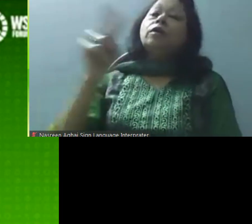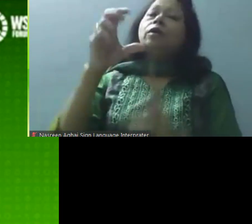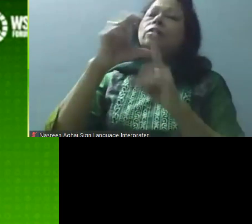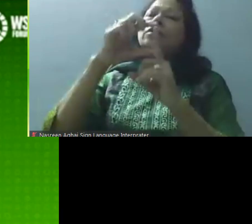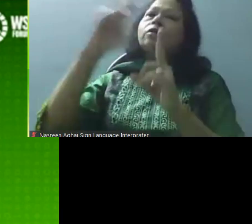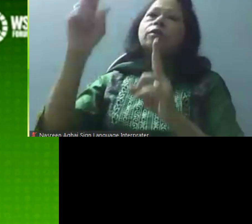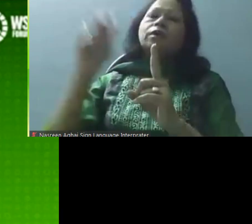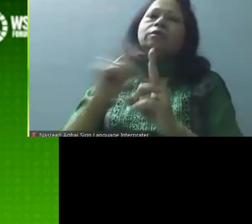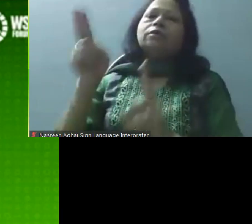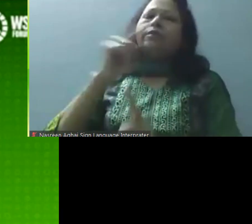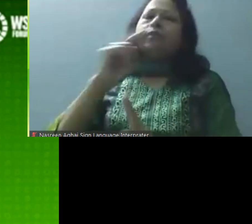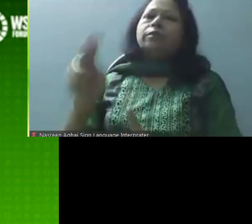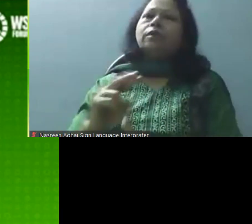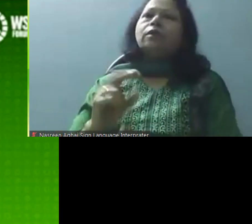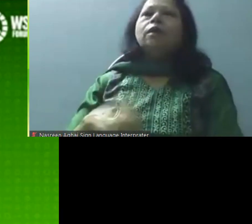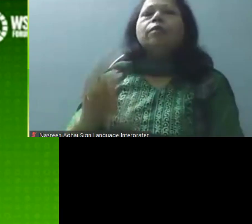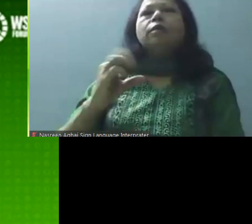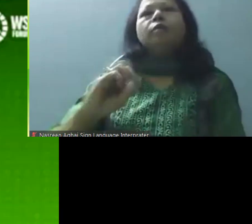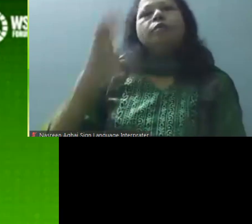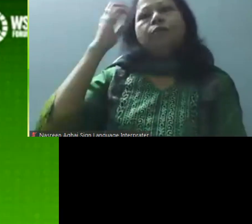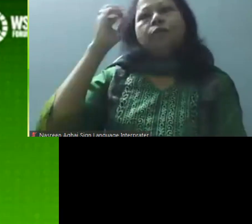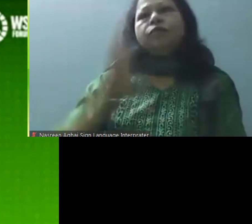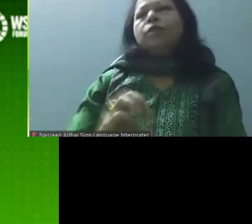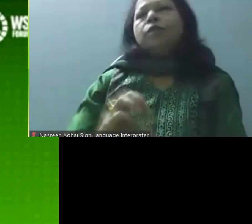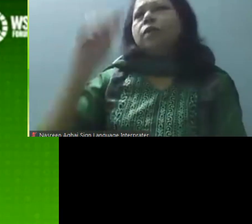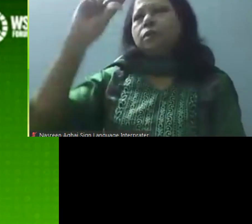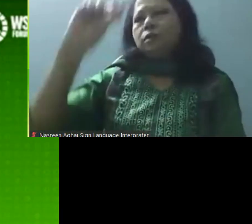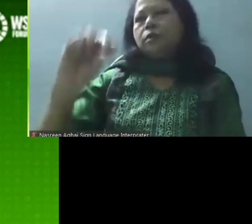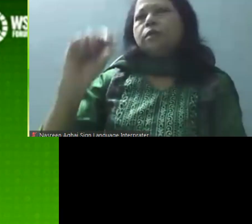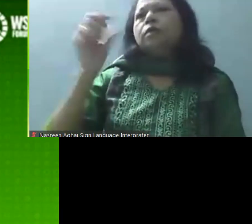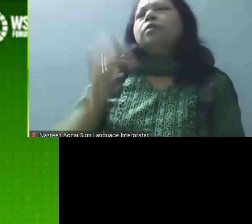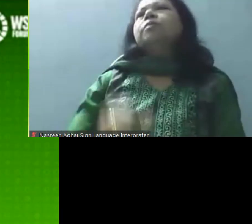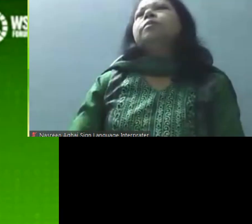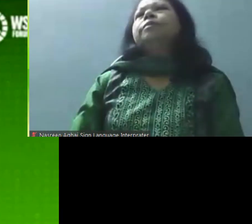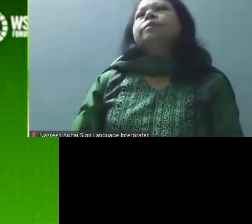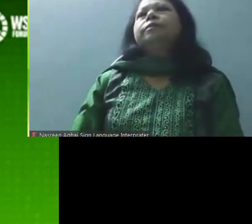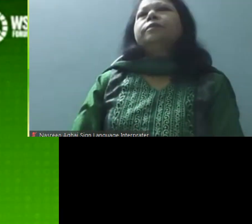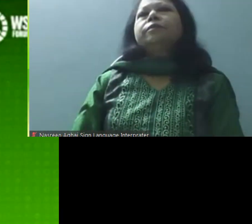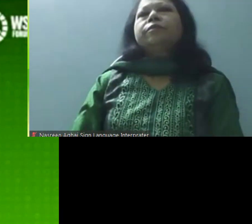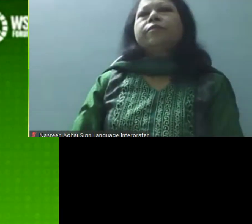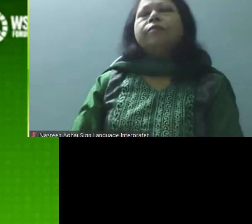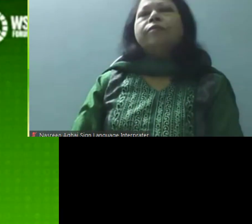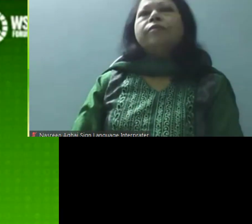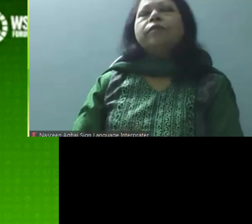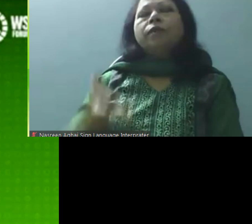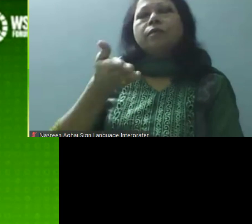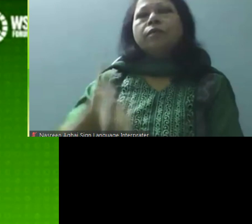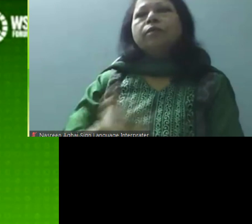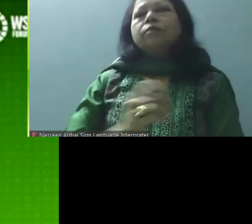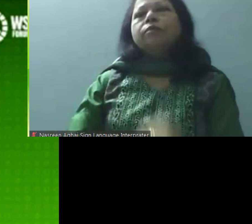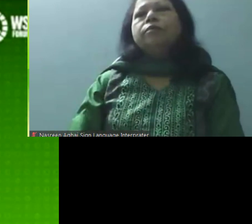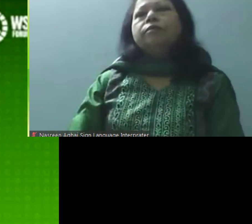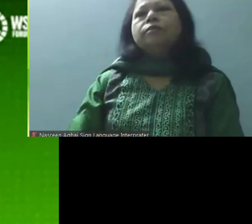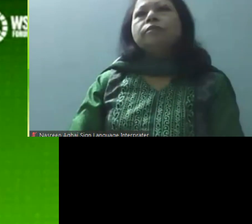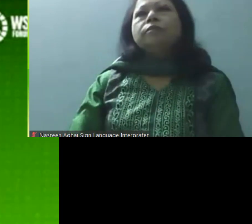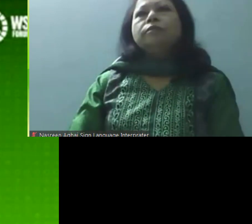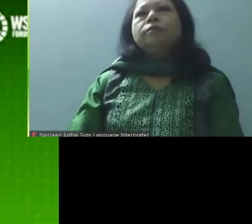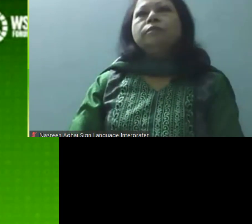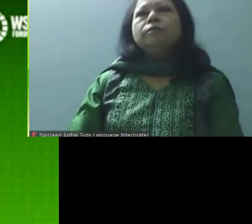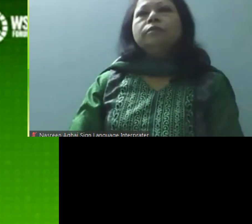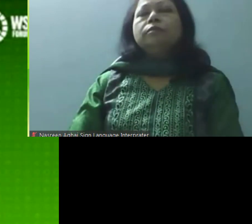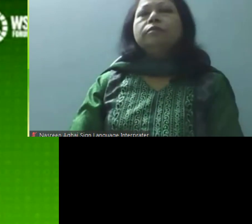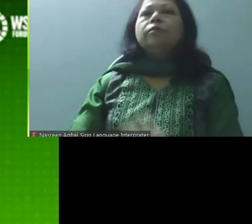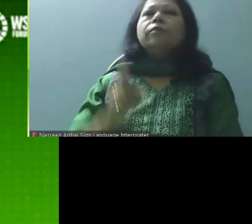was really my target. That's what I wanted to achieve with this project. So right now there are